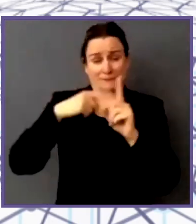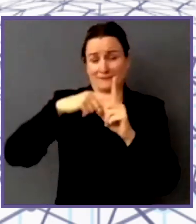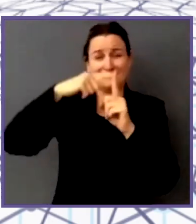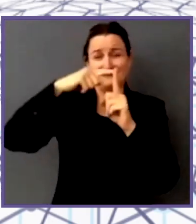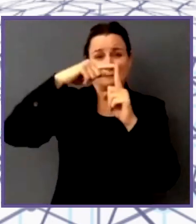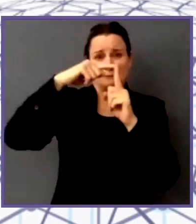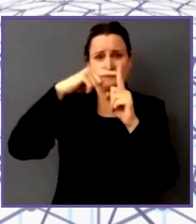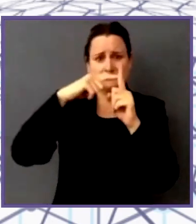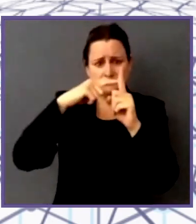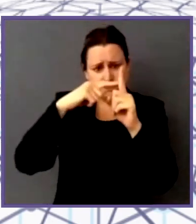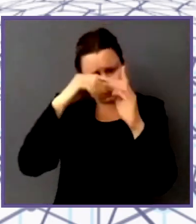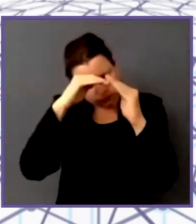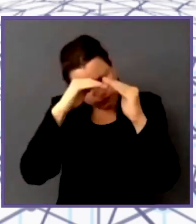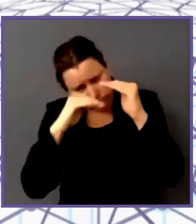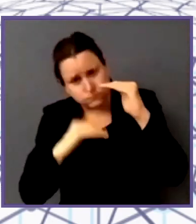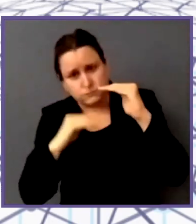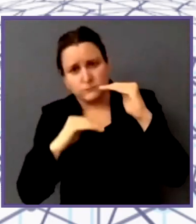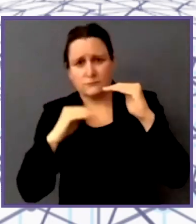of